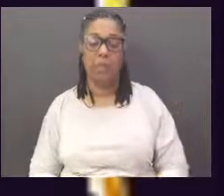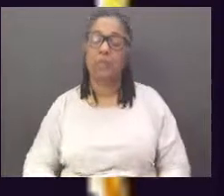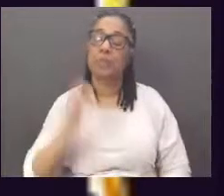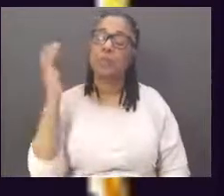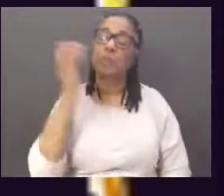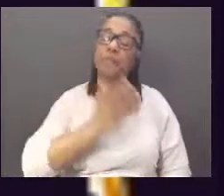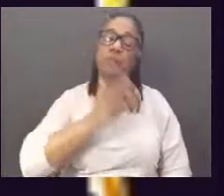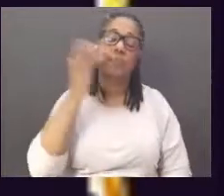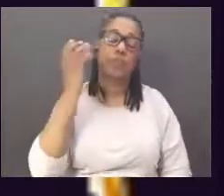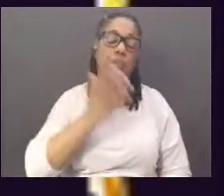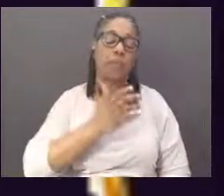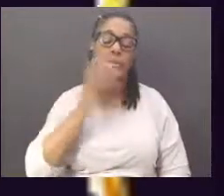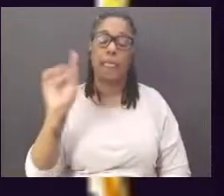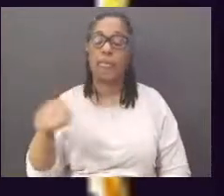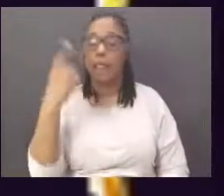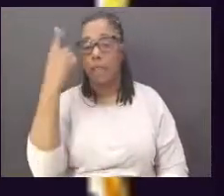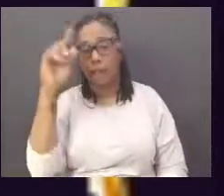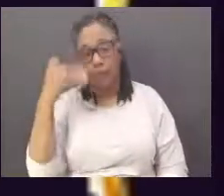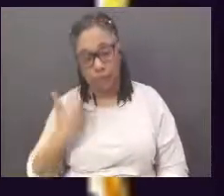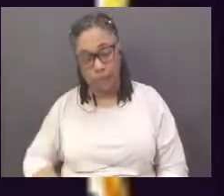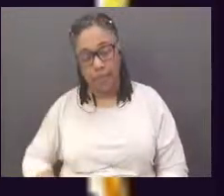Oh, just for me.